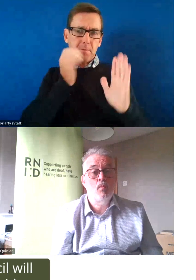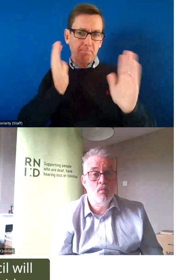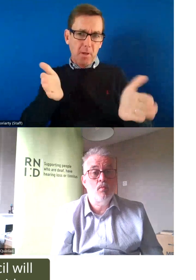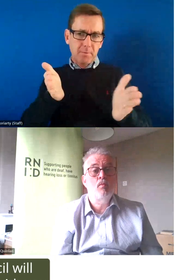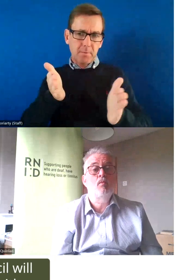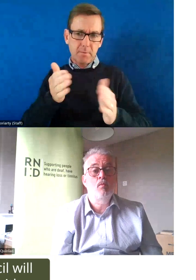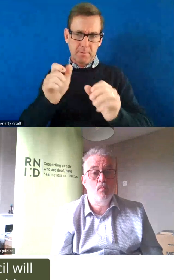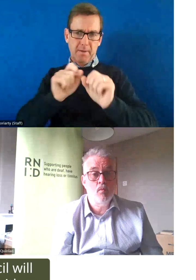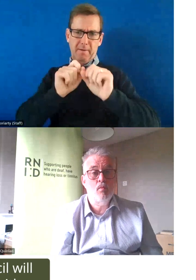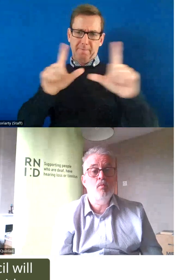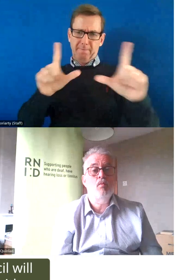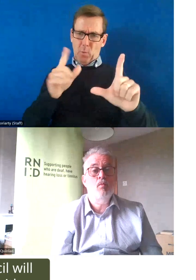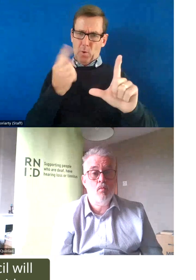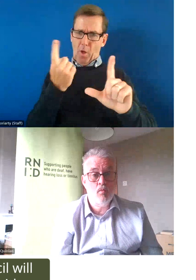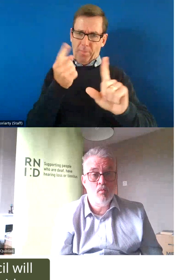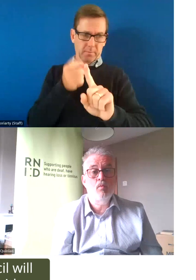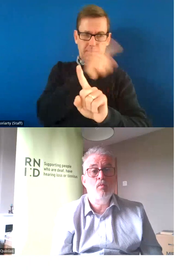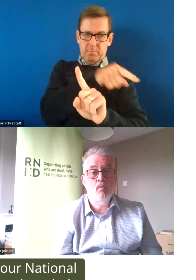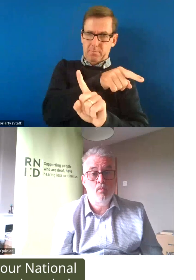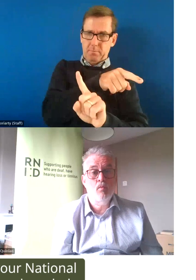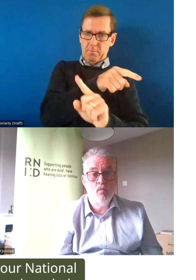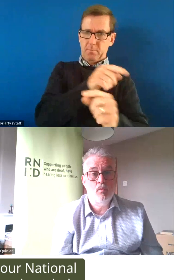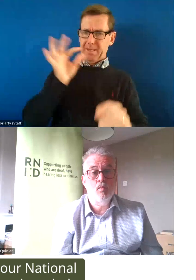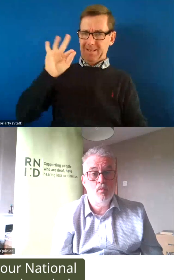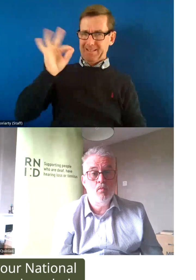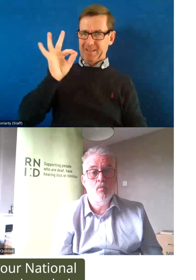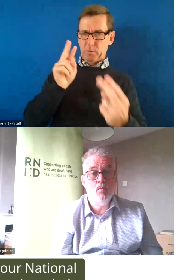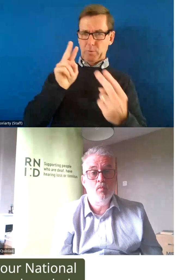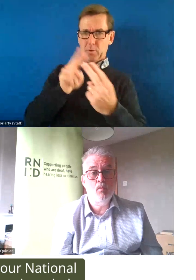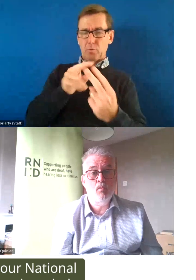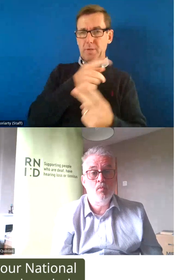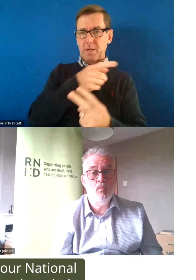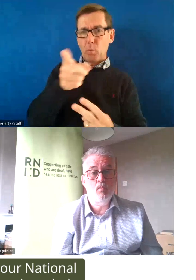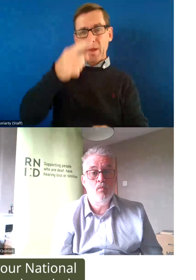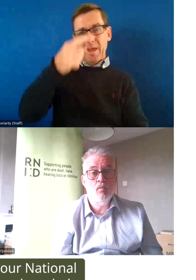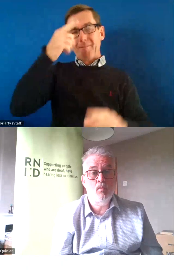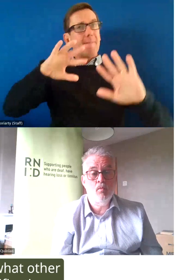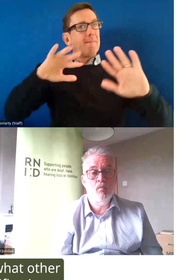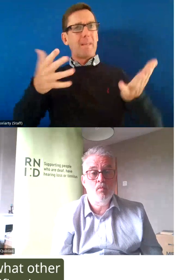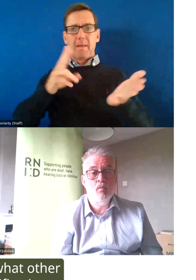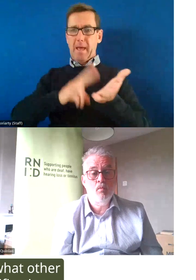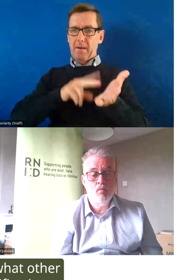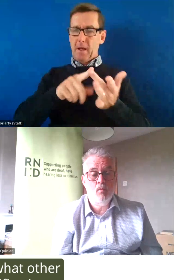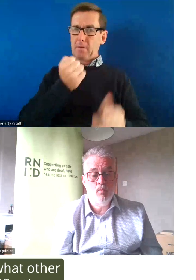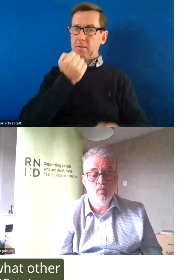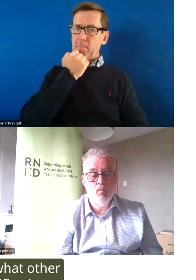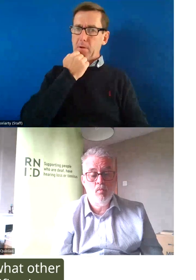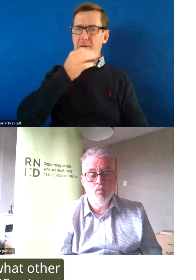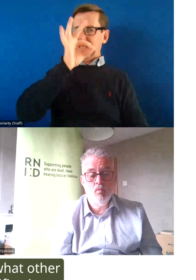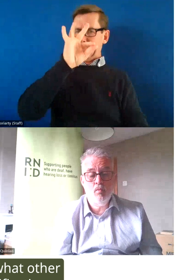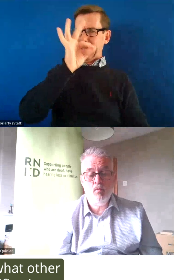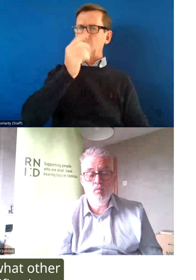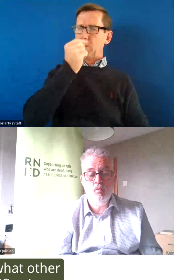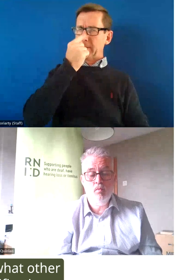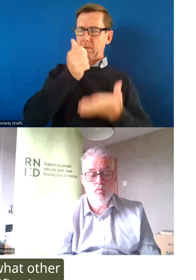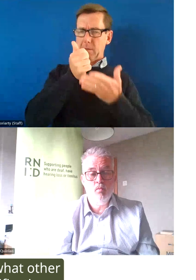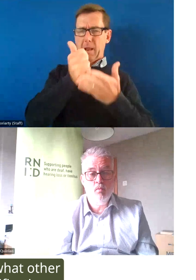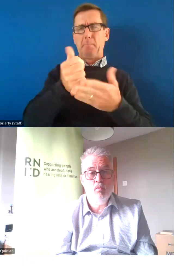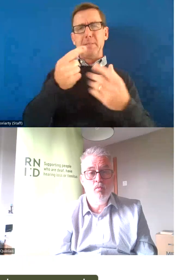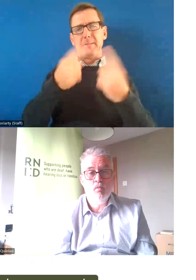video, your council will get in touch with you if you don't have your national insurance number and can help. They'll tell you what other form